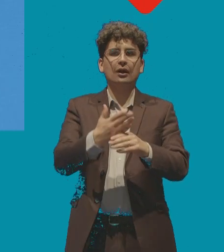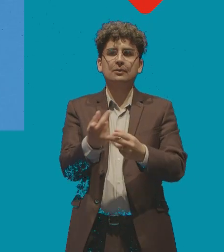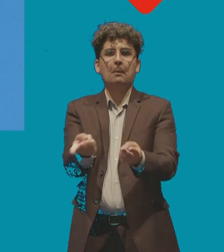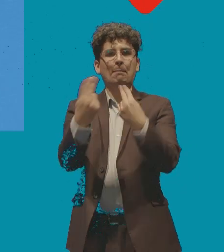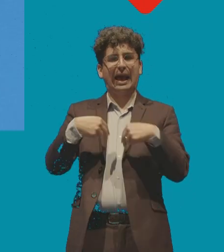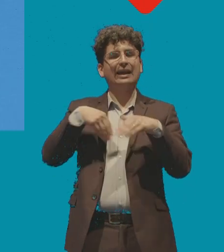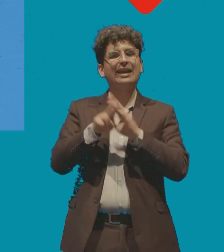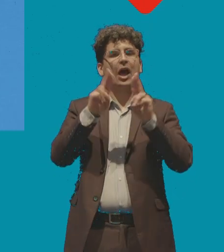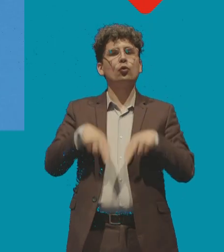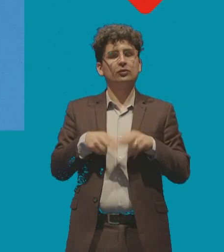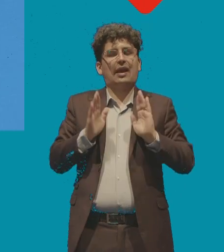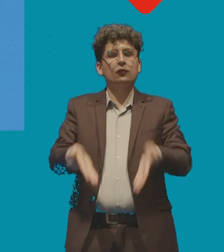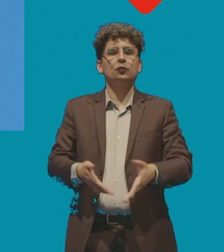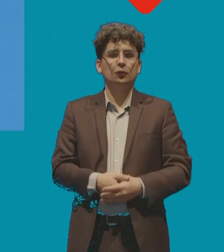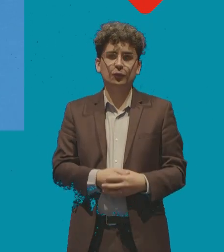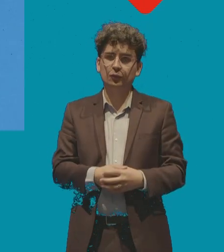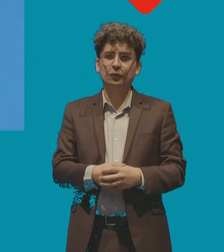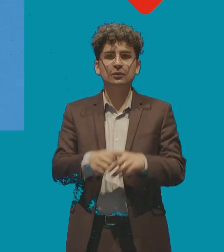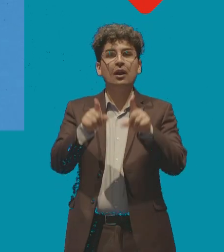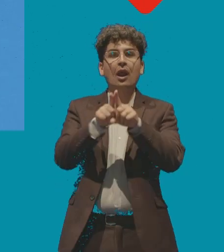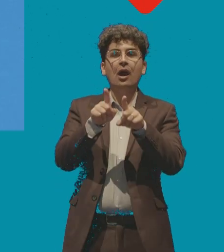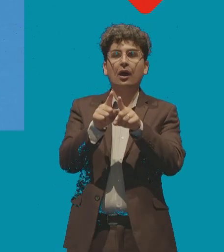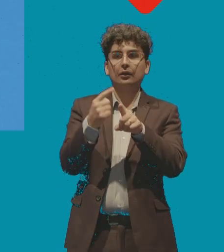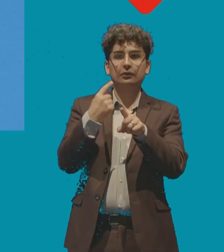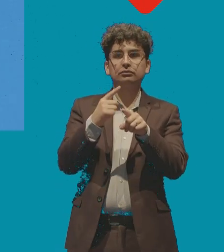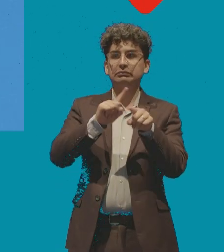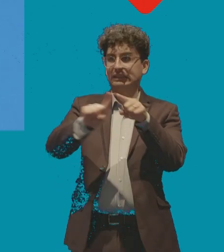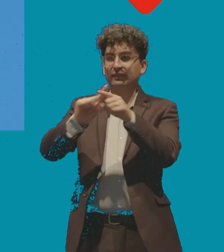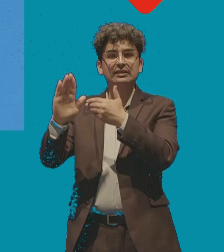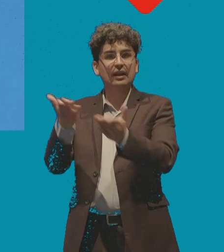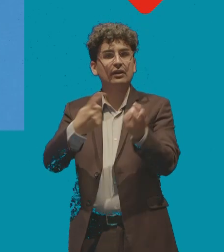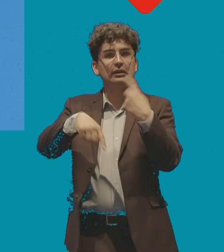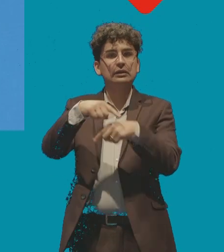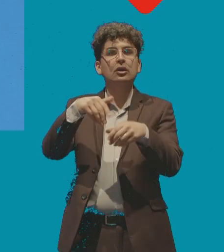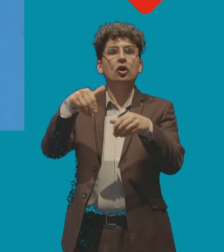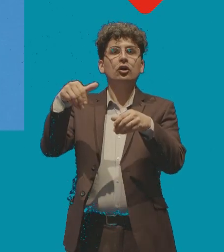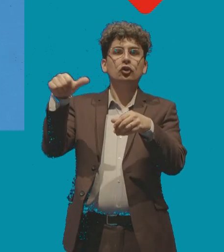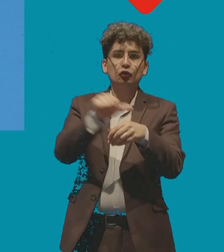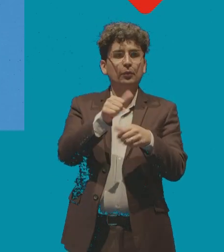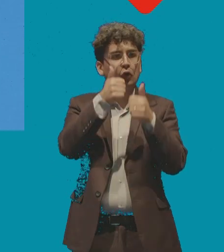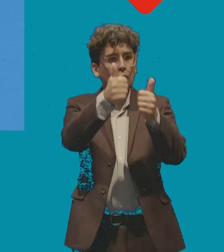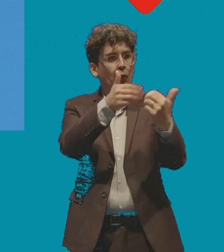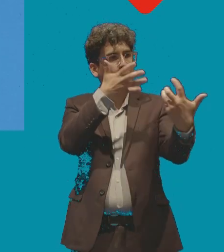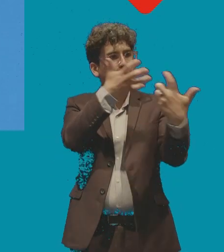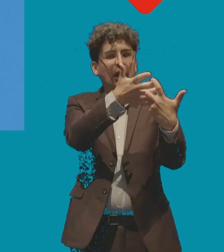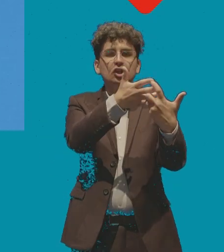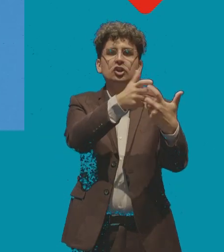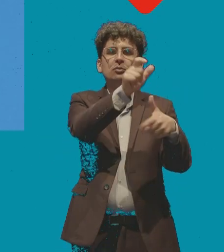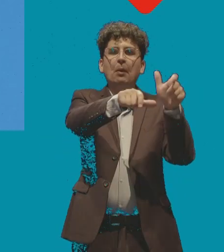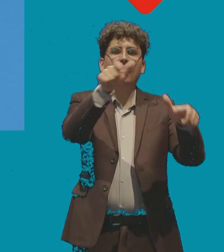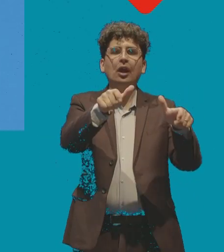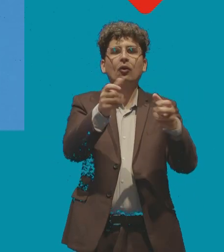back in-house. Services like the ones our members keep running should be for the good of the public that use them, not for lining the